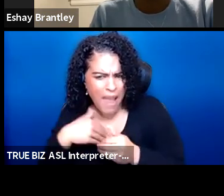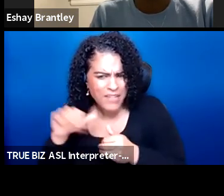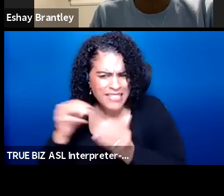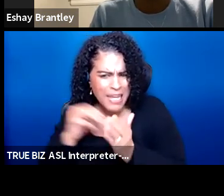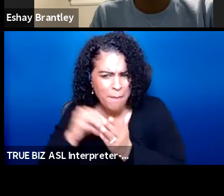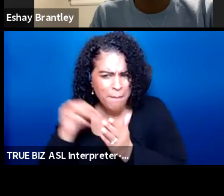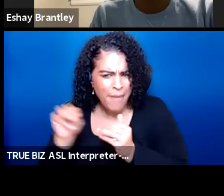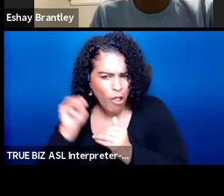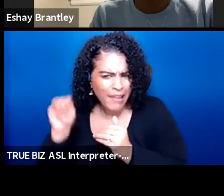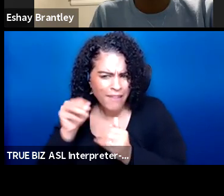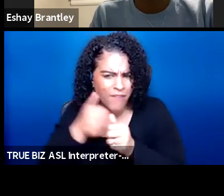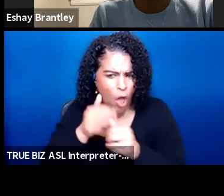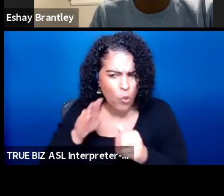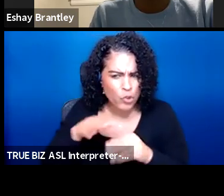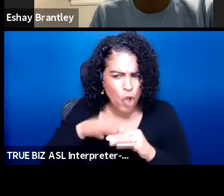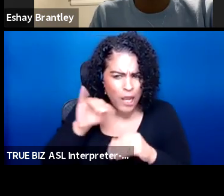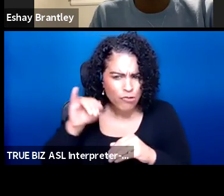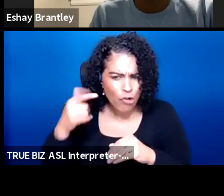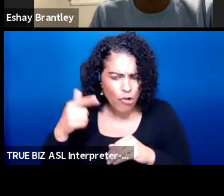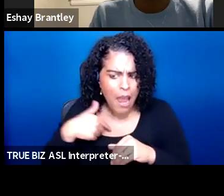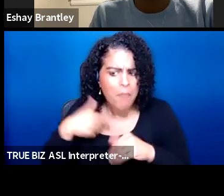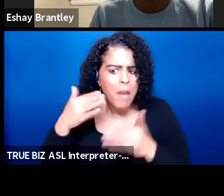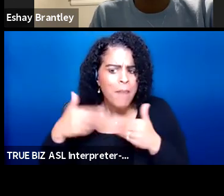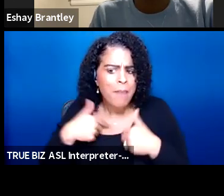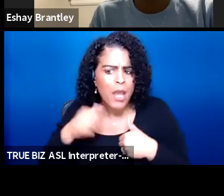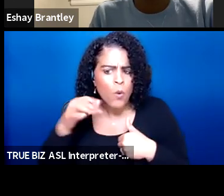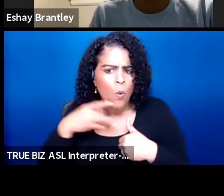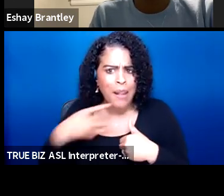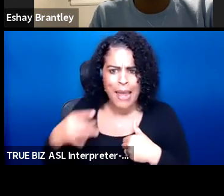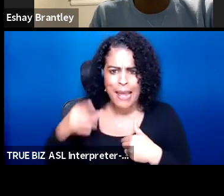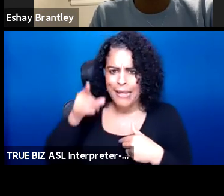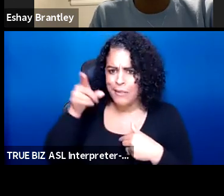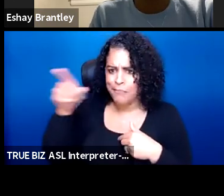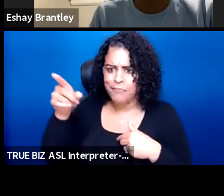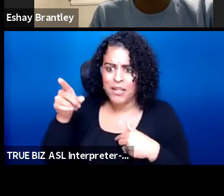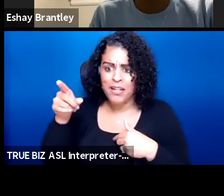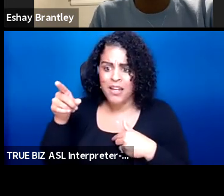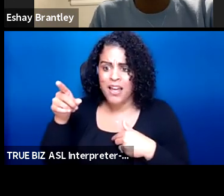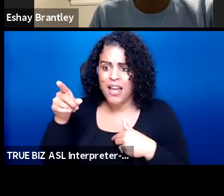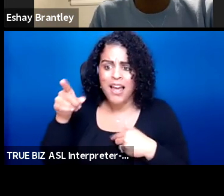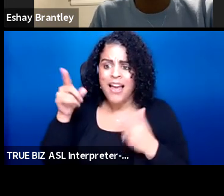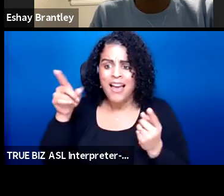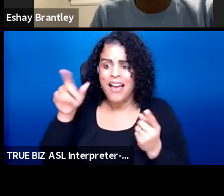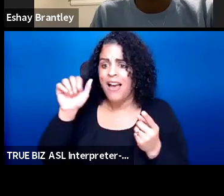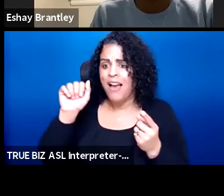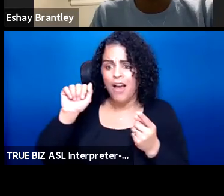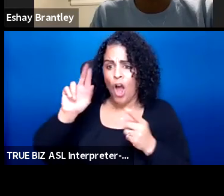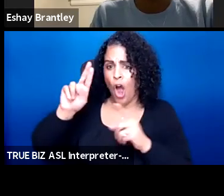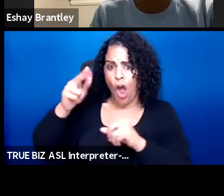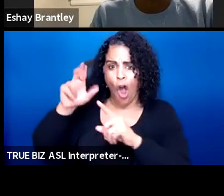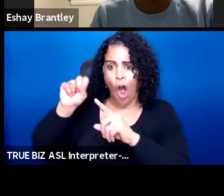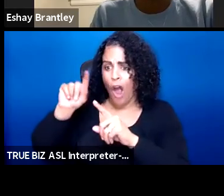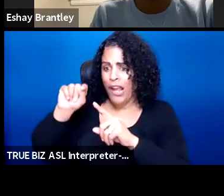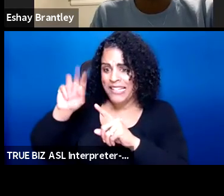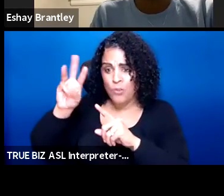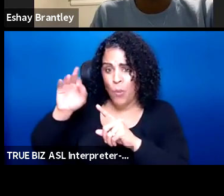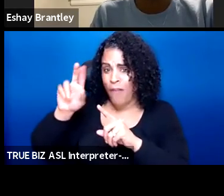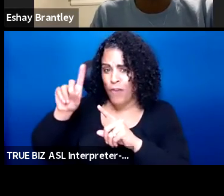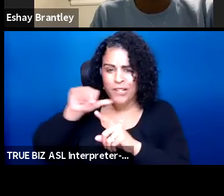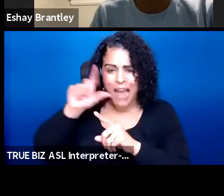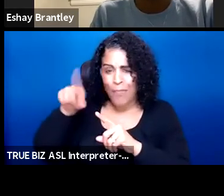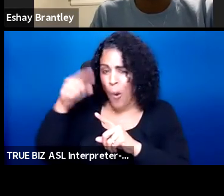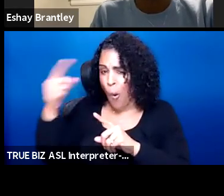Instagram, or just because, oh, maybe I don't like, August Wilson is not the only Black playwright. If August Wilson is a theater